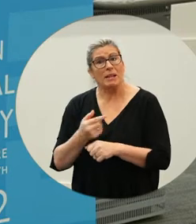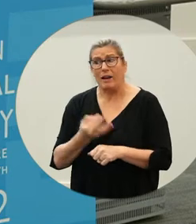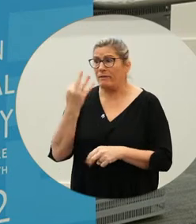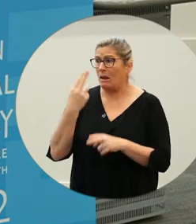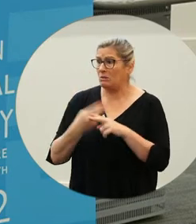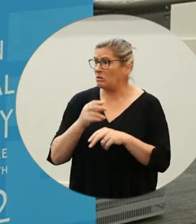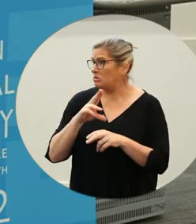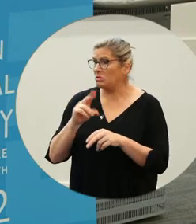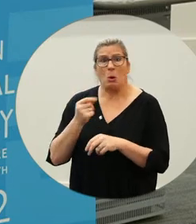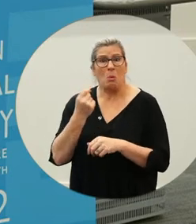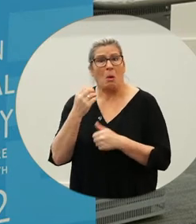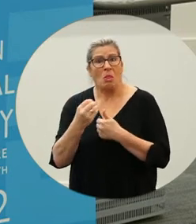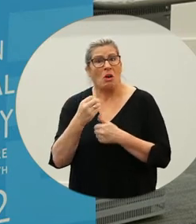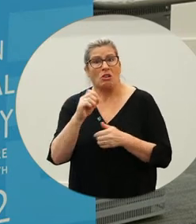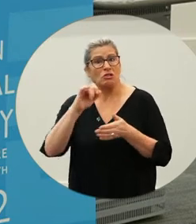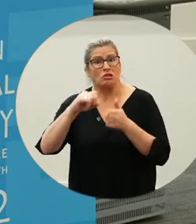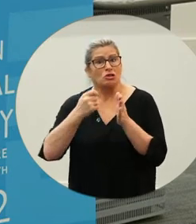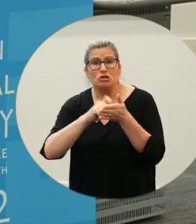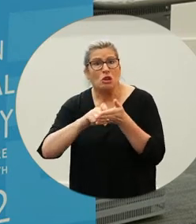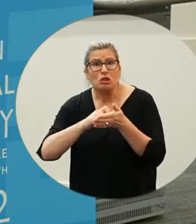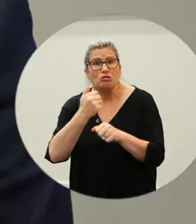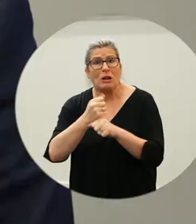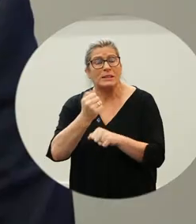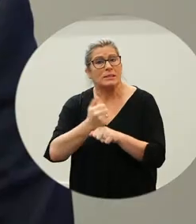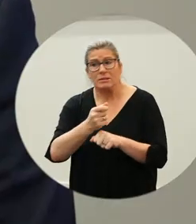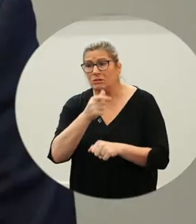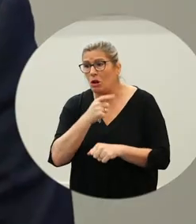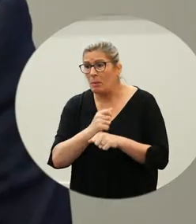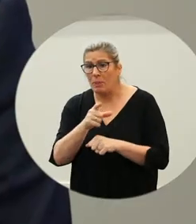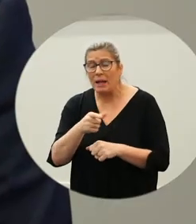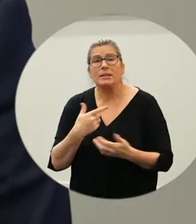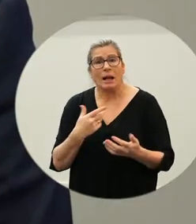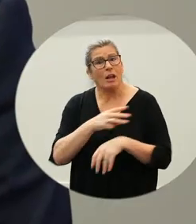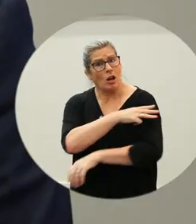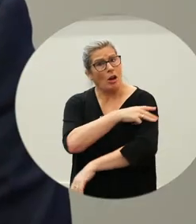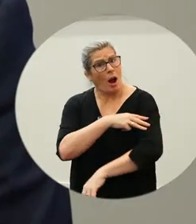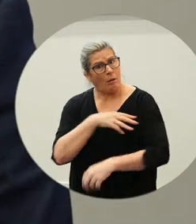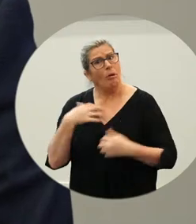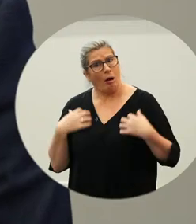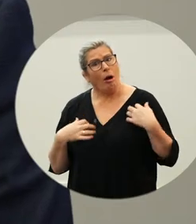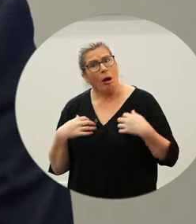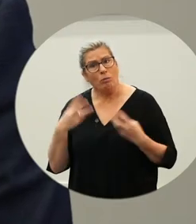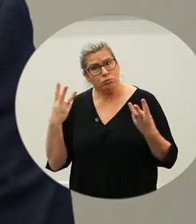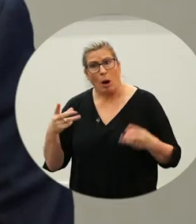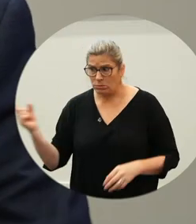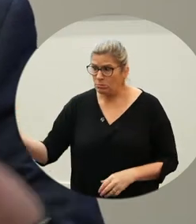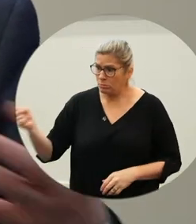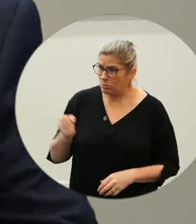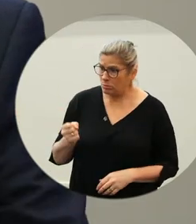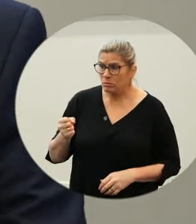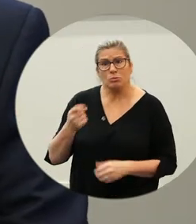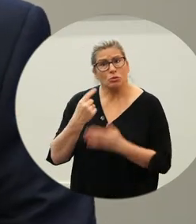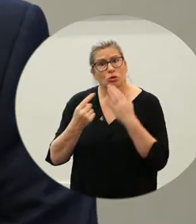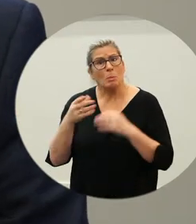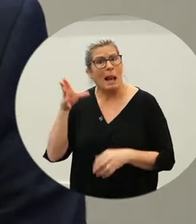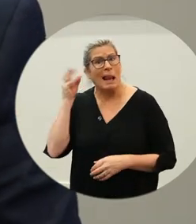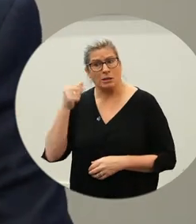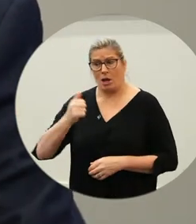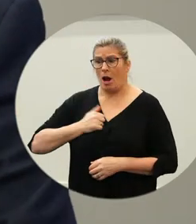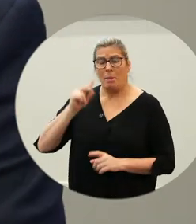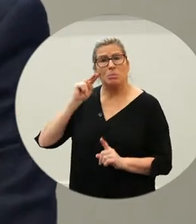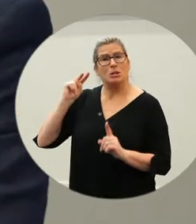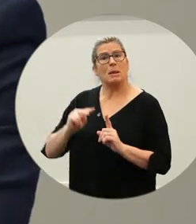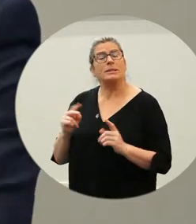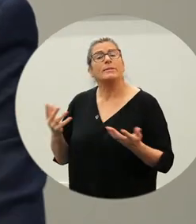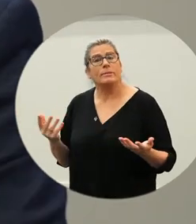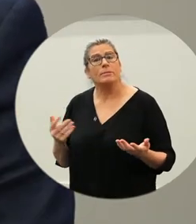it, and I found that the guards were very receptive to the idea of having somebody listen to their story.